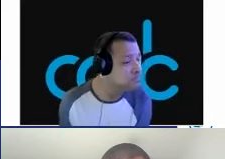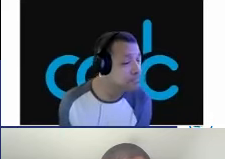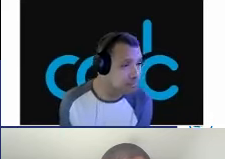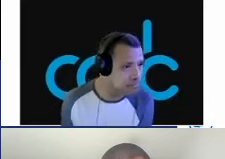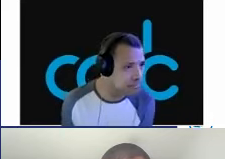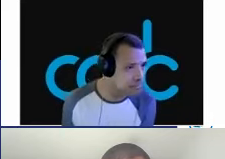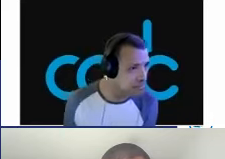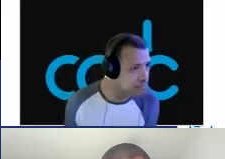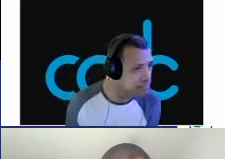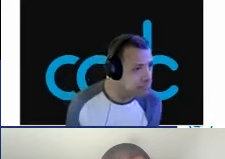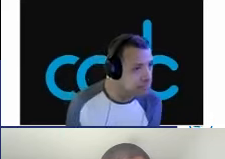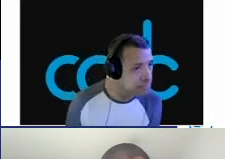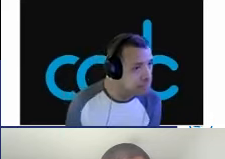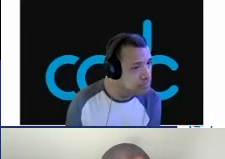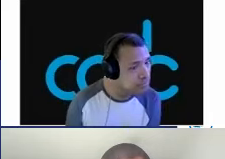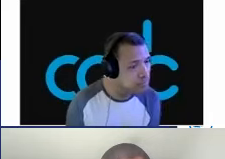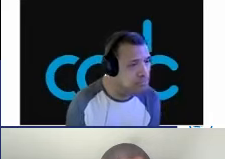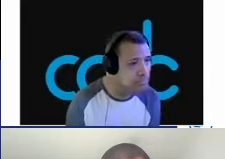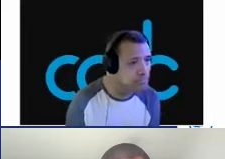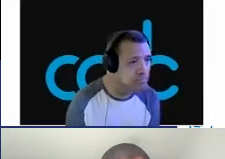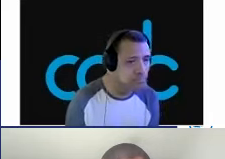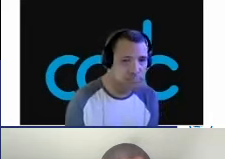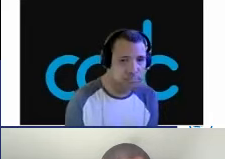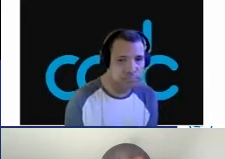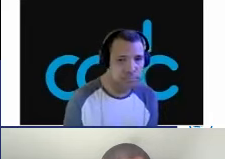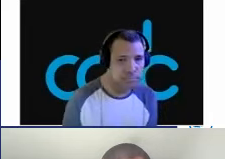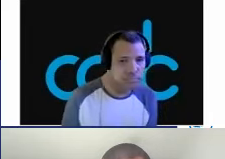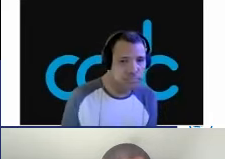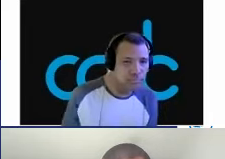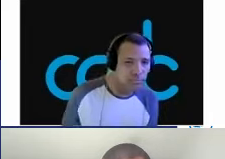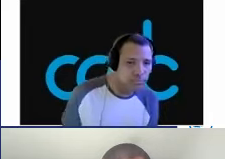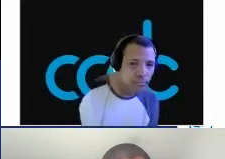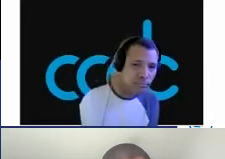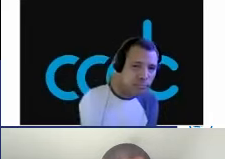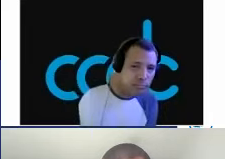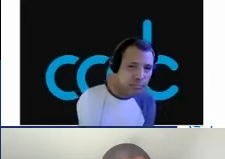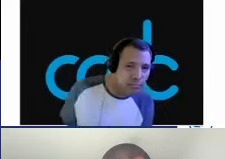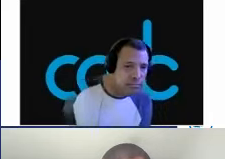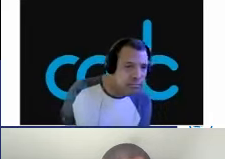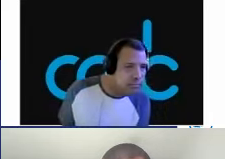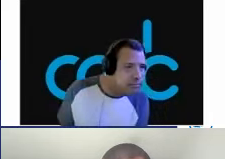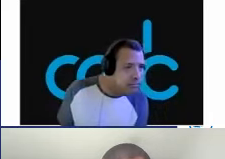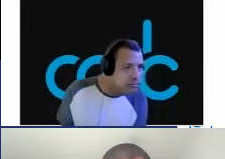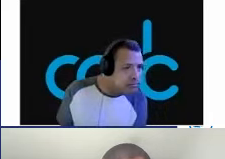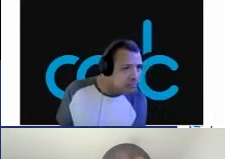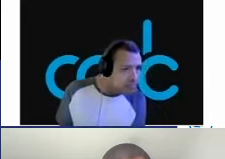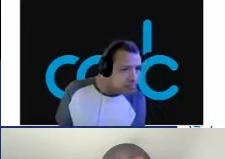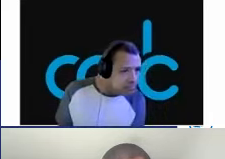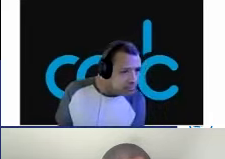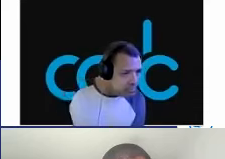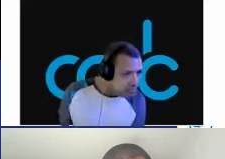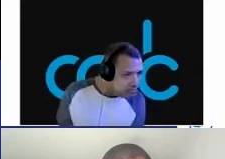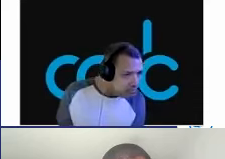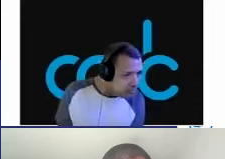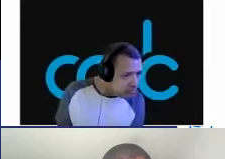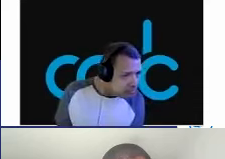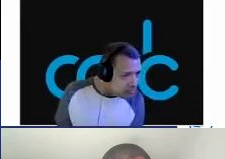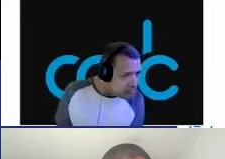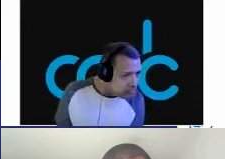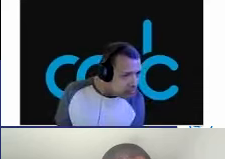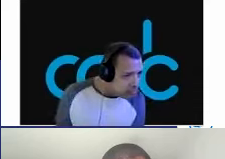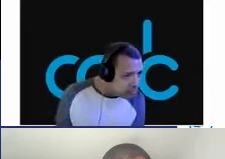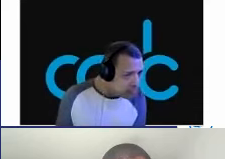The experience that that person had and the birth outcomes that might come from a home birth or a